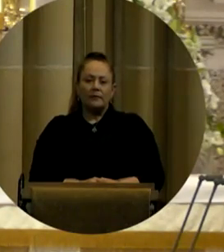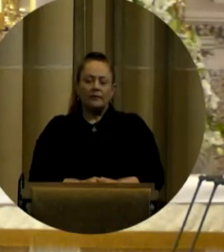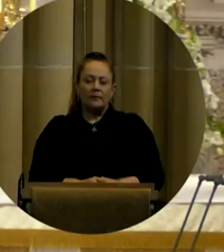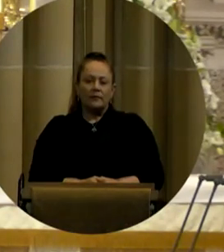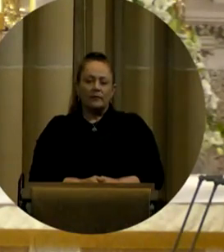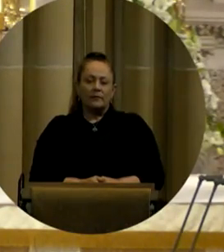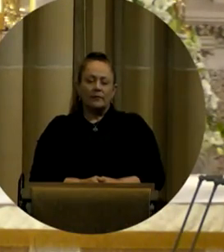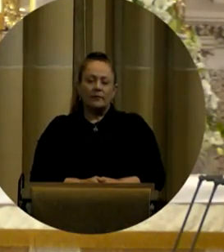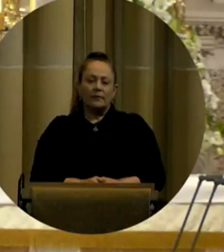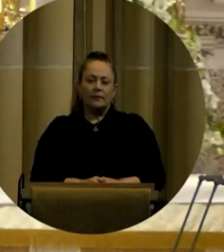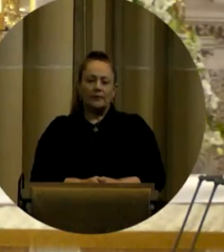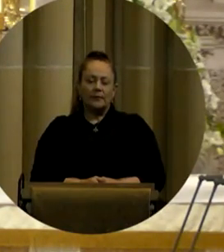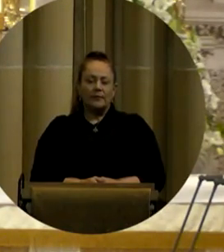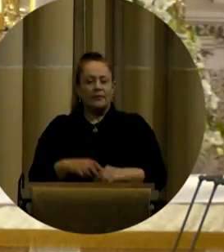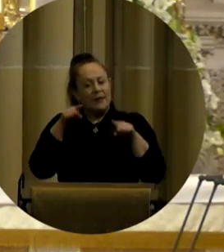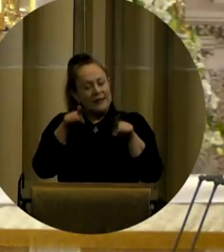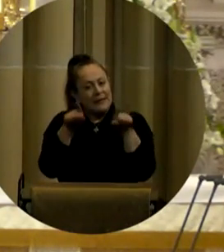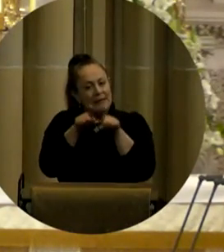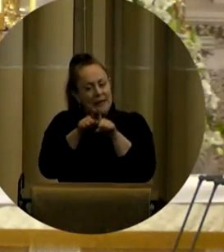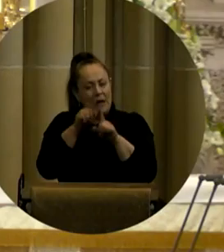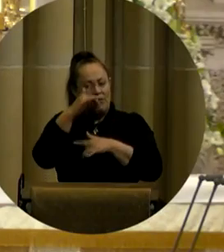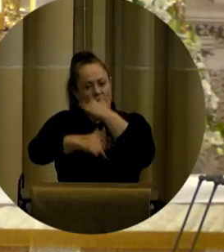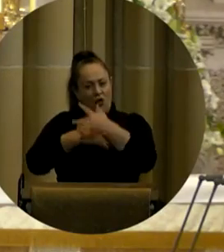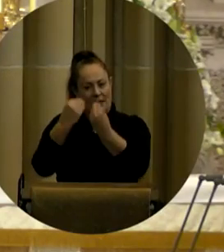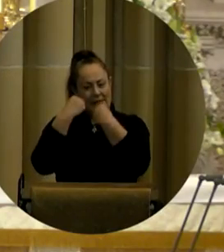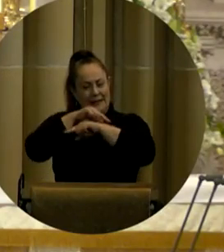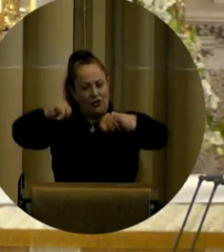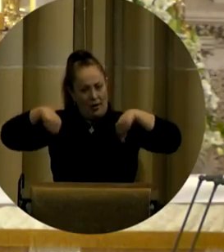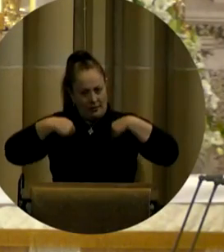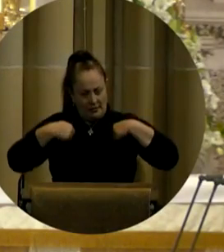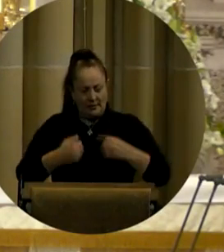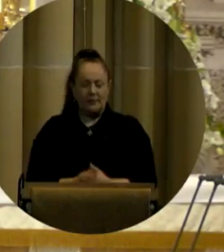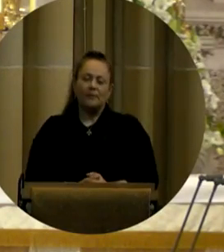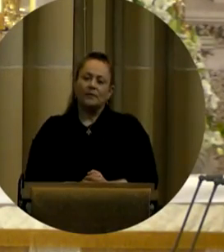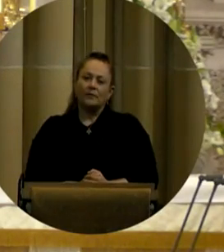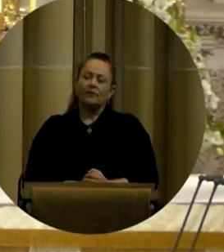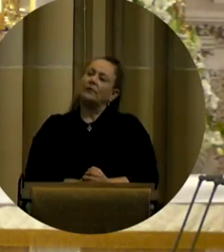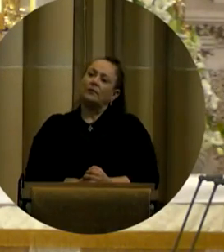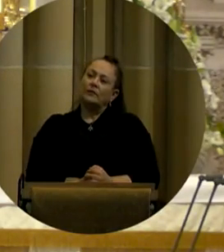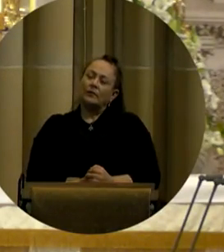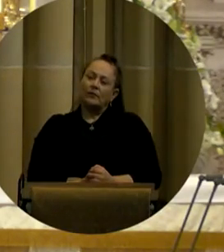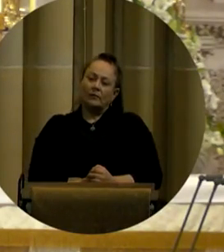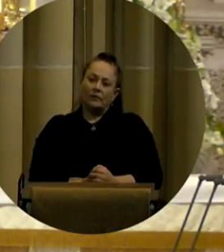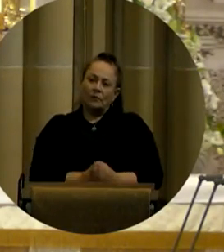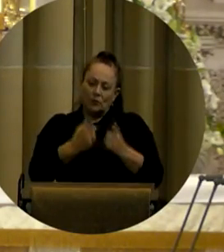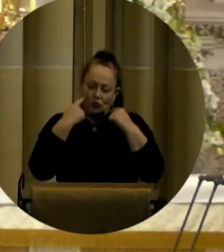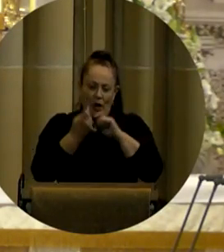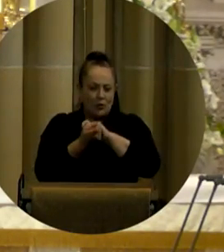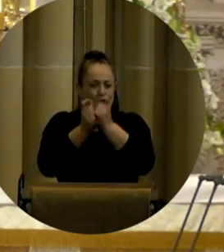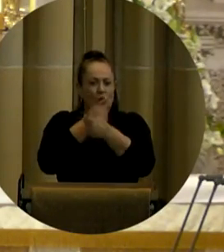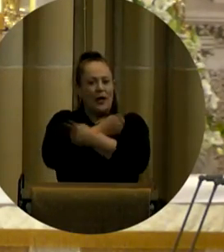For this also, Christ founded his church, to evangelize and change